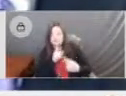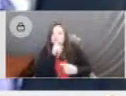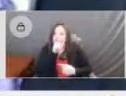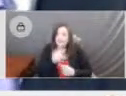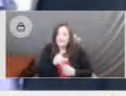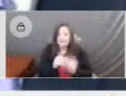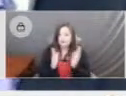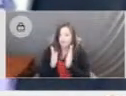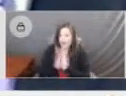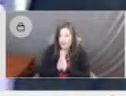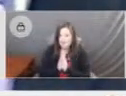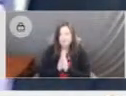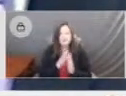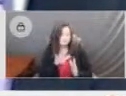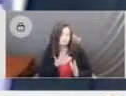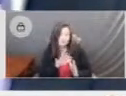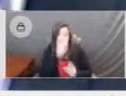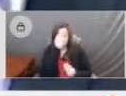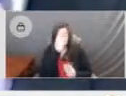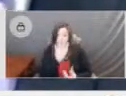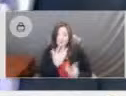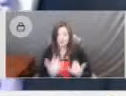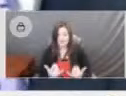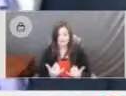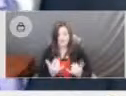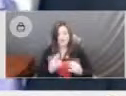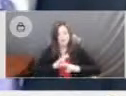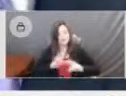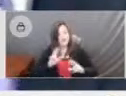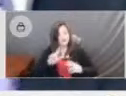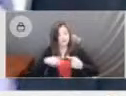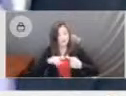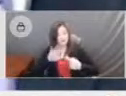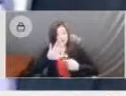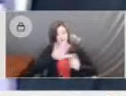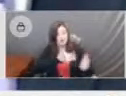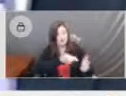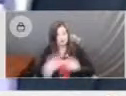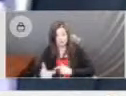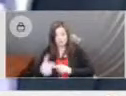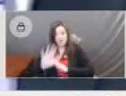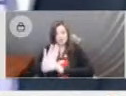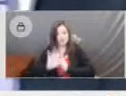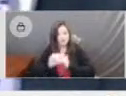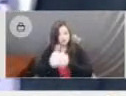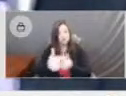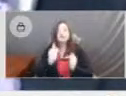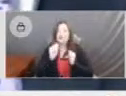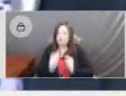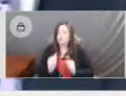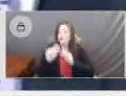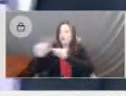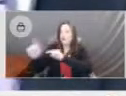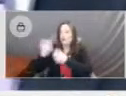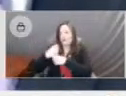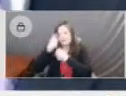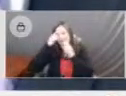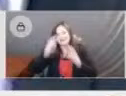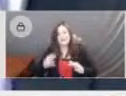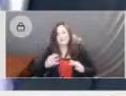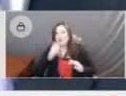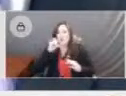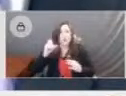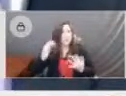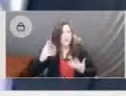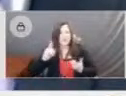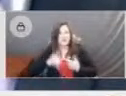to get this information now so that when your time in the queue comes, you can actually go and make a decision, not to start thinking about it